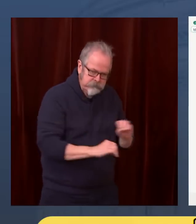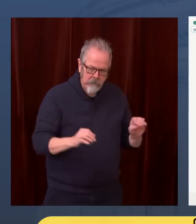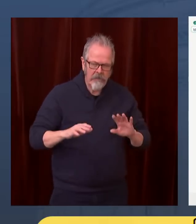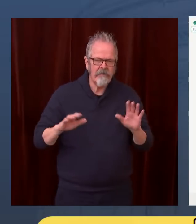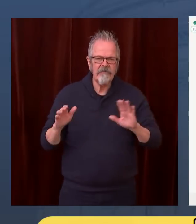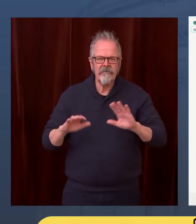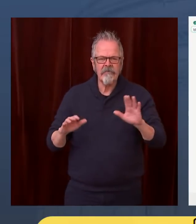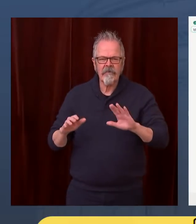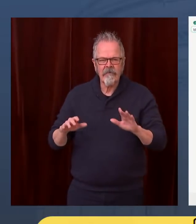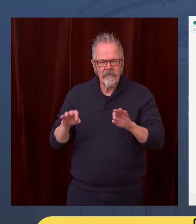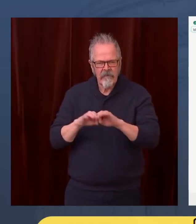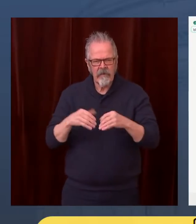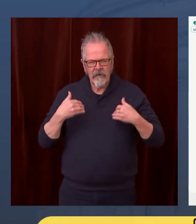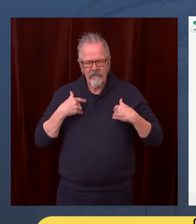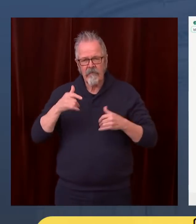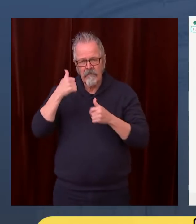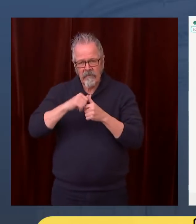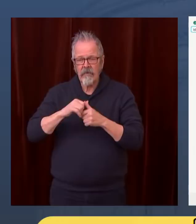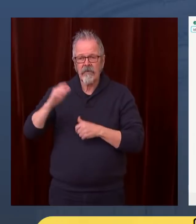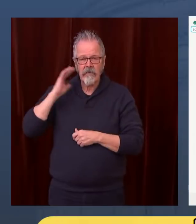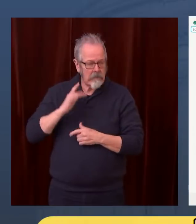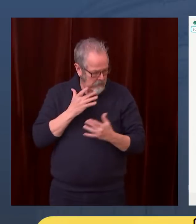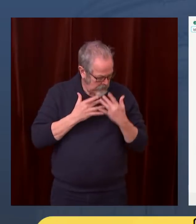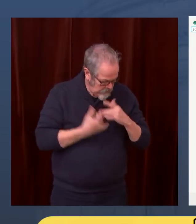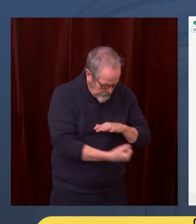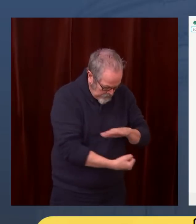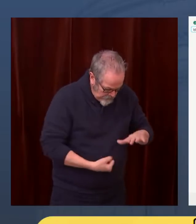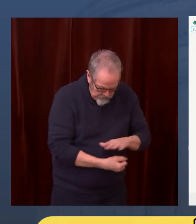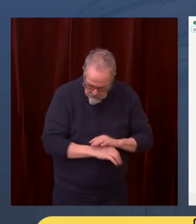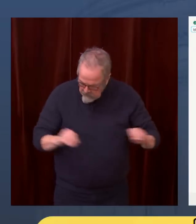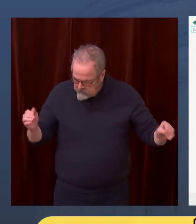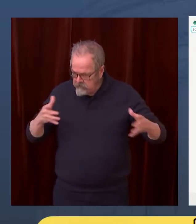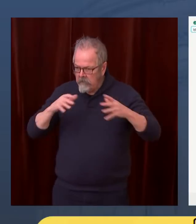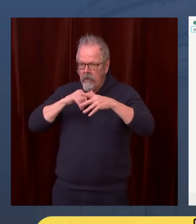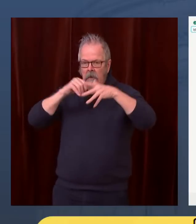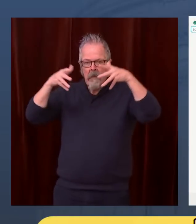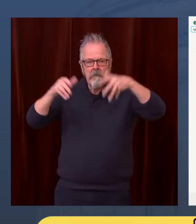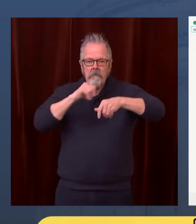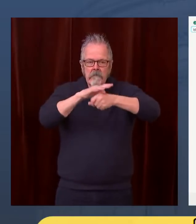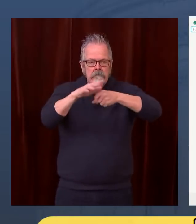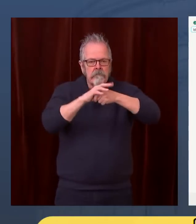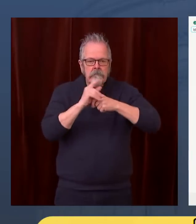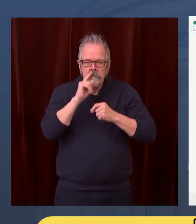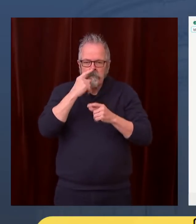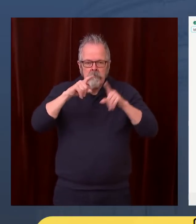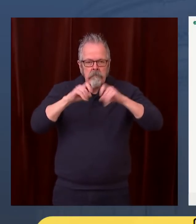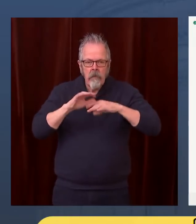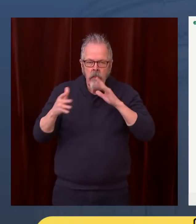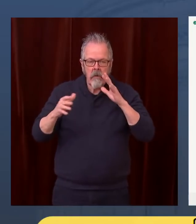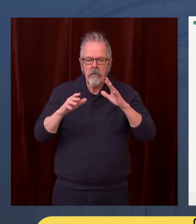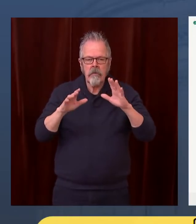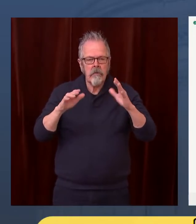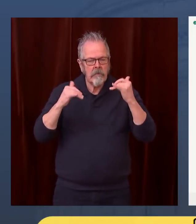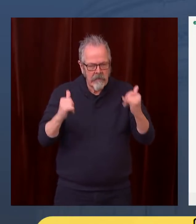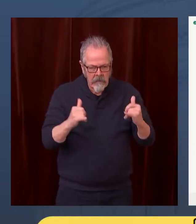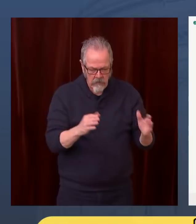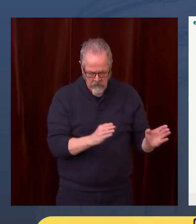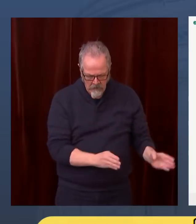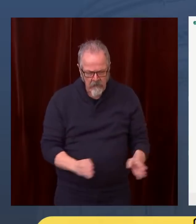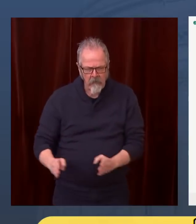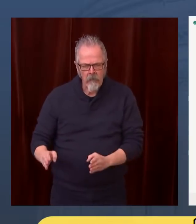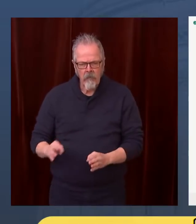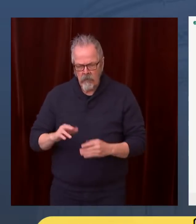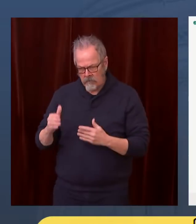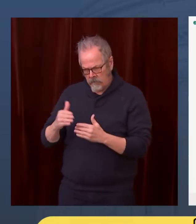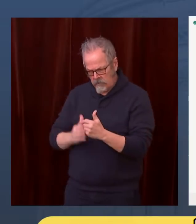important that we continue to make those tools available and also give the guidance on how those tools can be used. So, Lacey, anything you want to add, and then we'll turn it back to